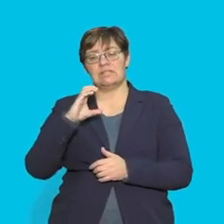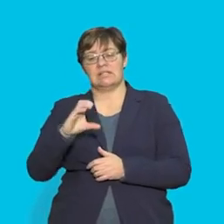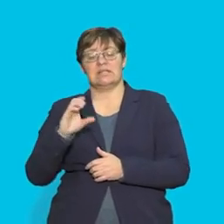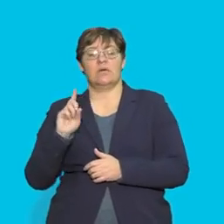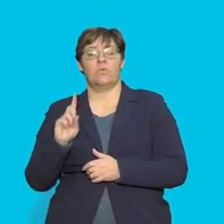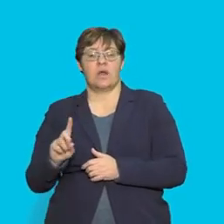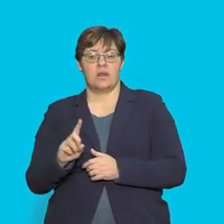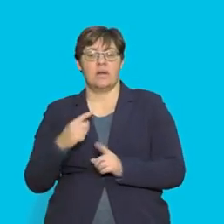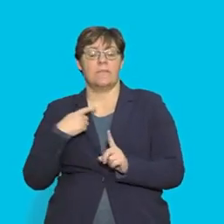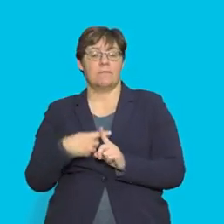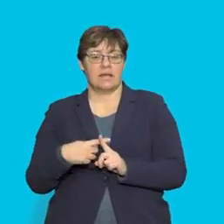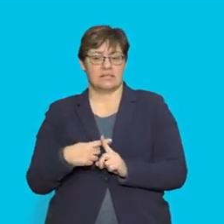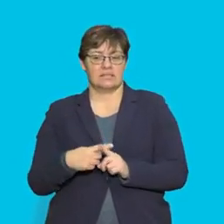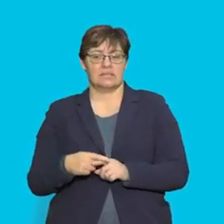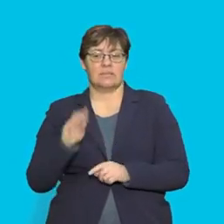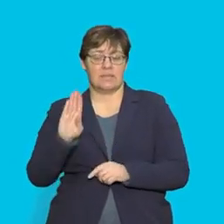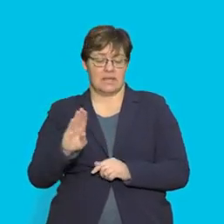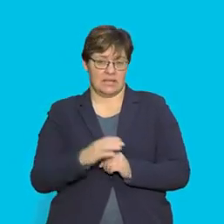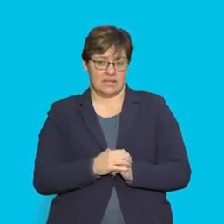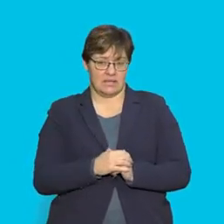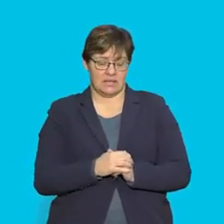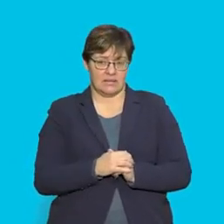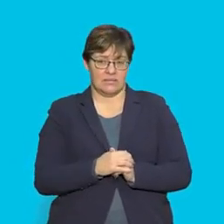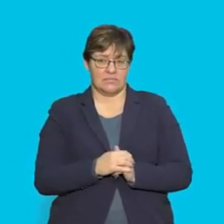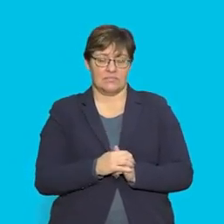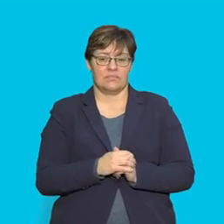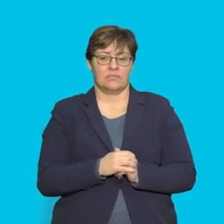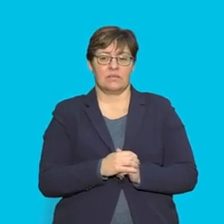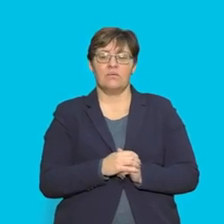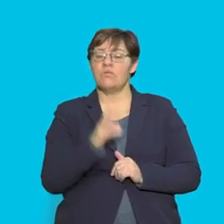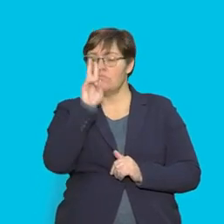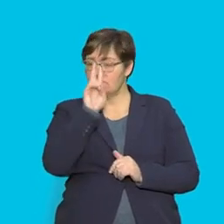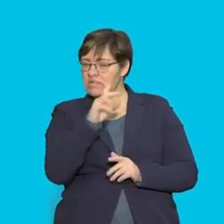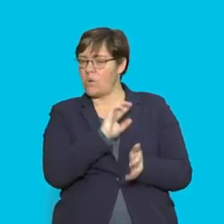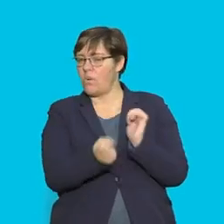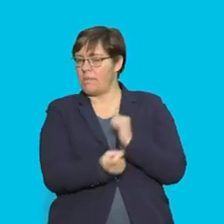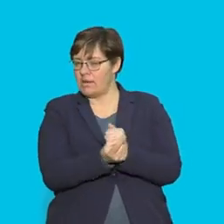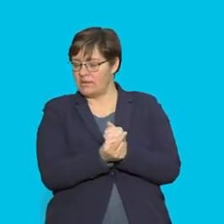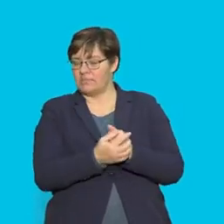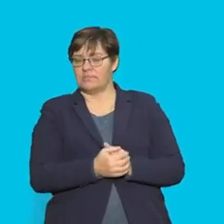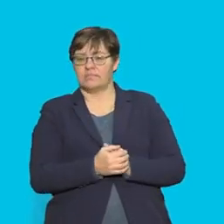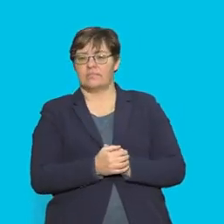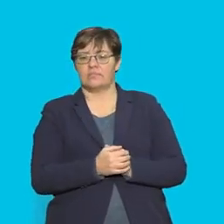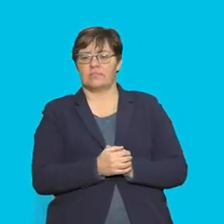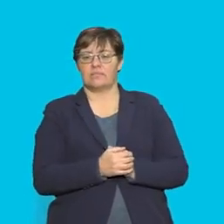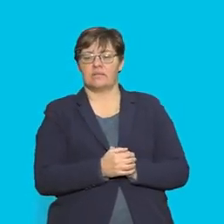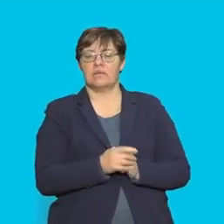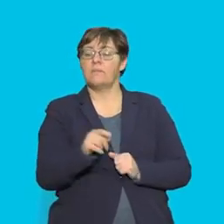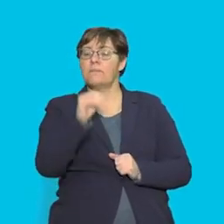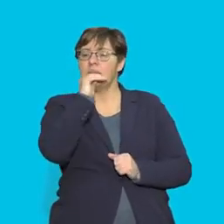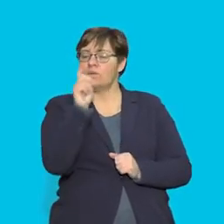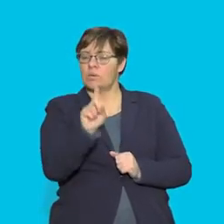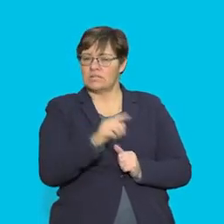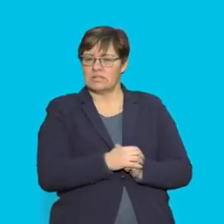2C1 plus B, right? So you can now see what is happening here, right? What this simply means